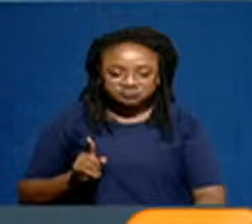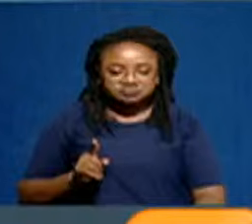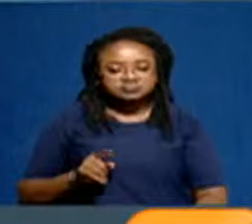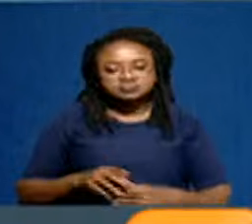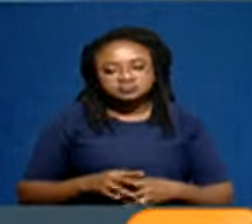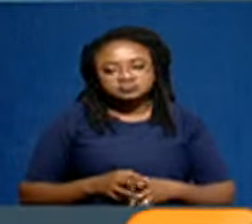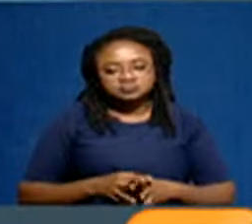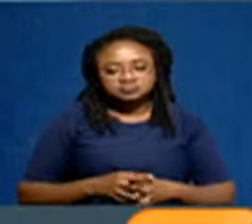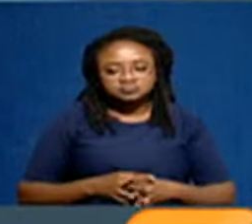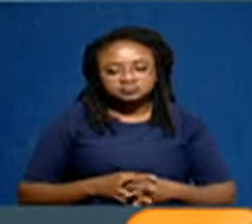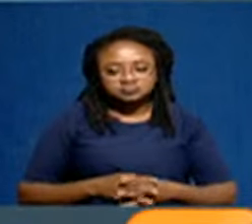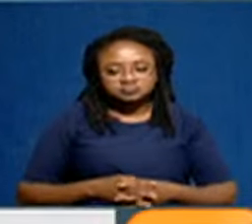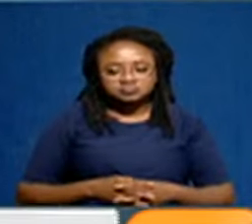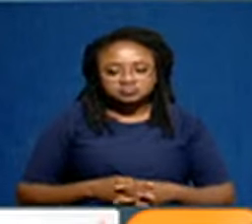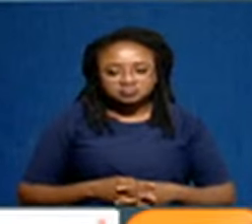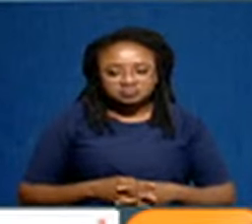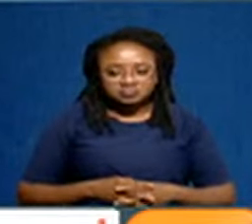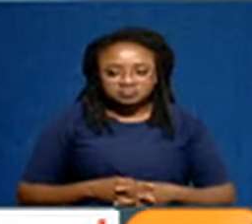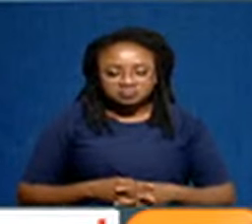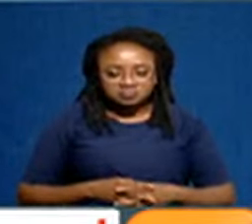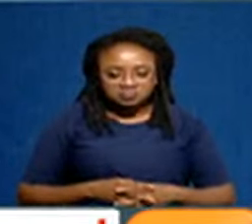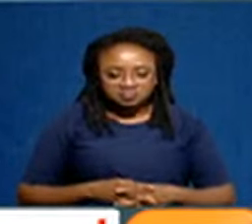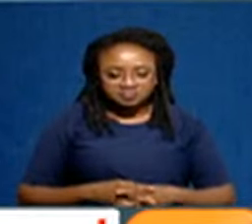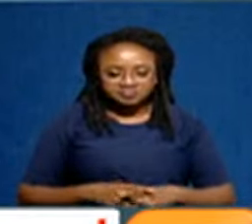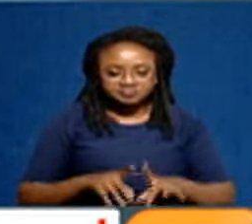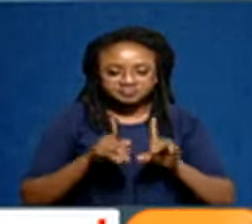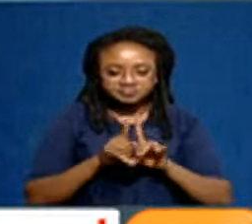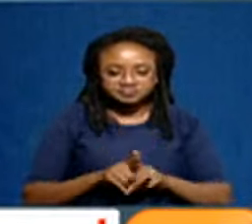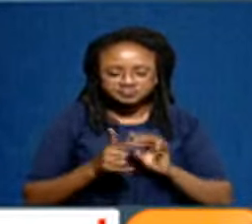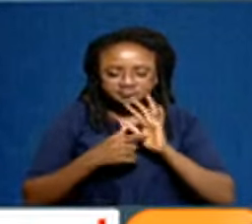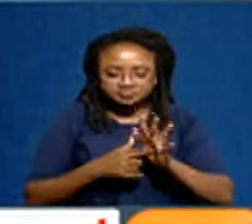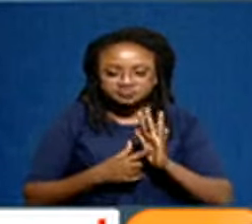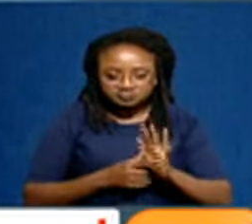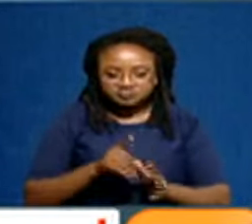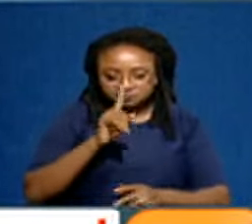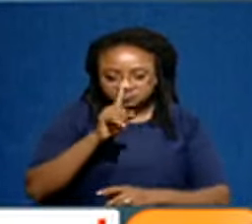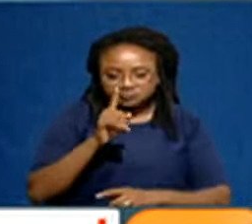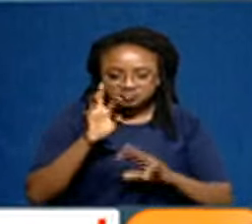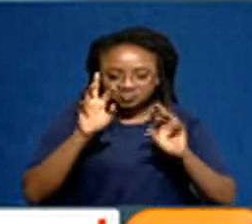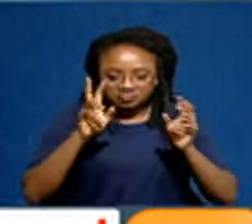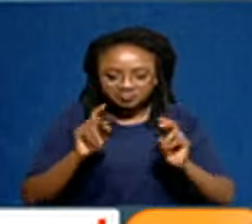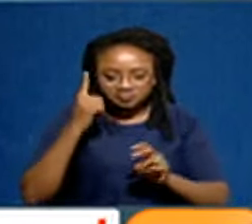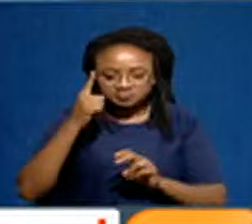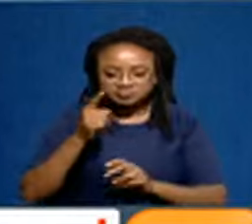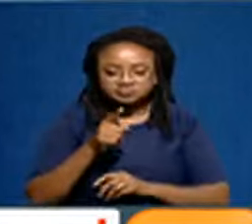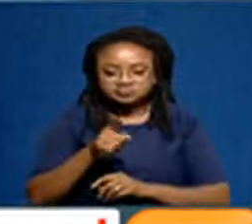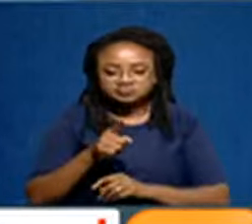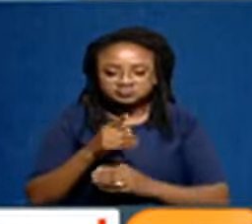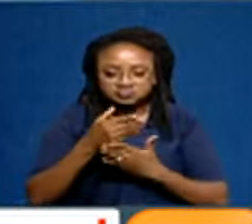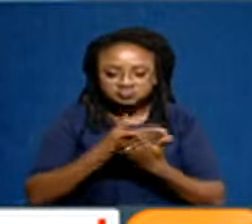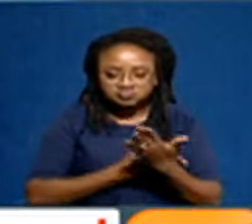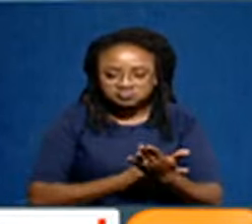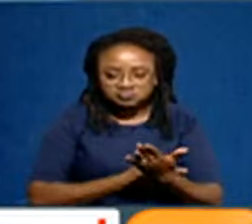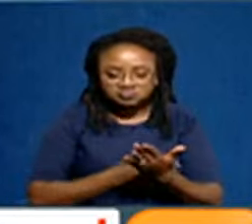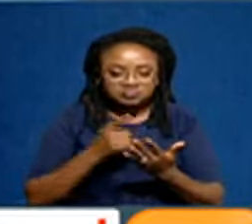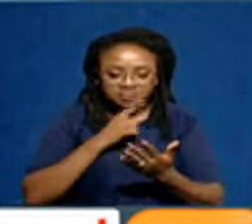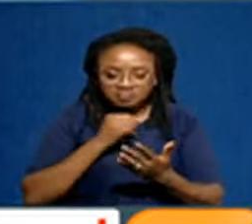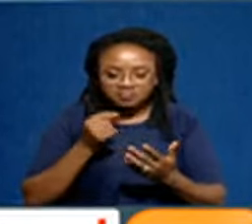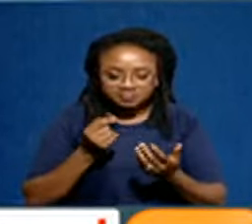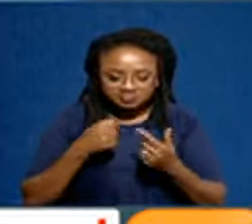you, about three have been dealt with. All right. One of them is the issue of the promotions. Okay. And I've just given you a record how many